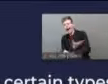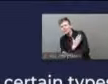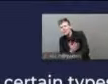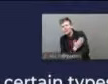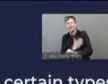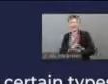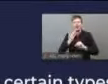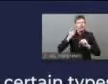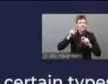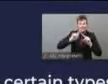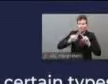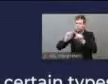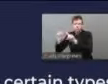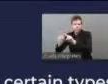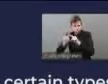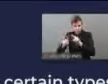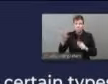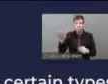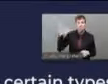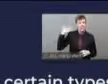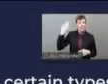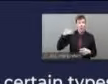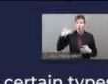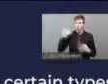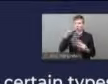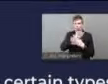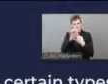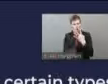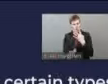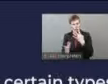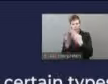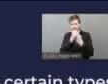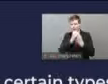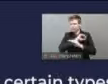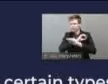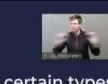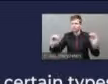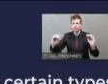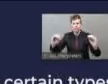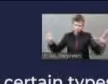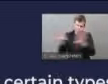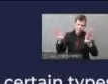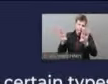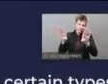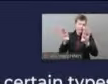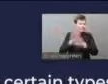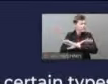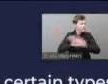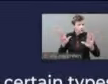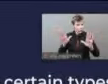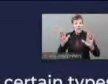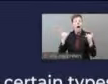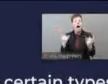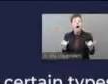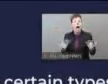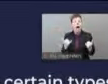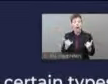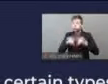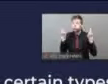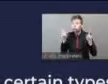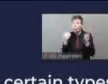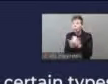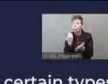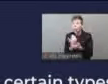Now they were closed at every color level. Today, there are opportunities in every